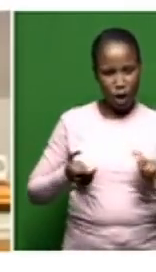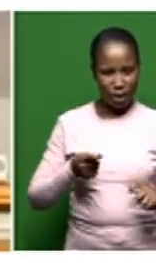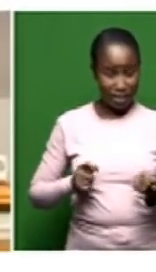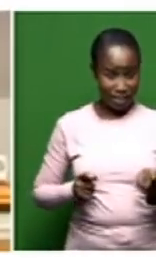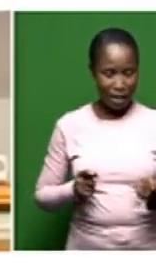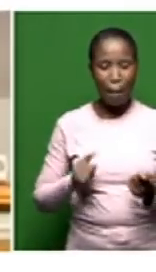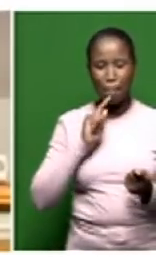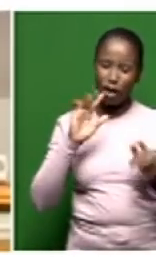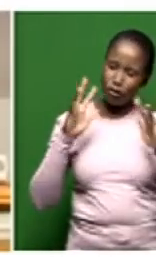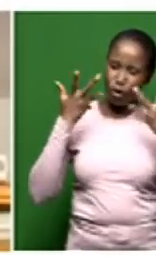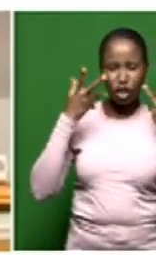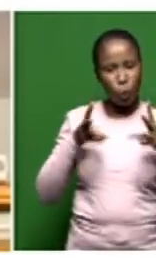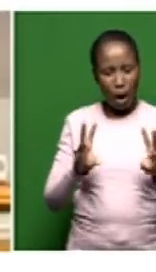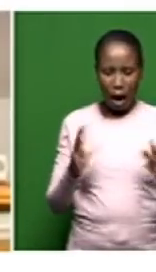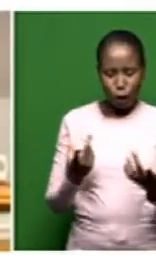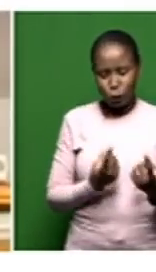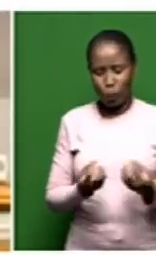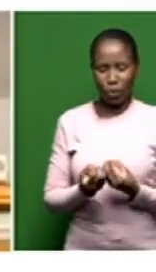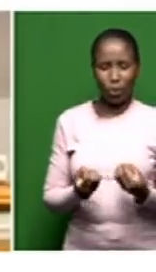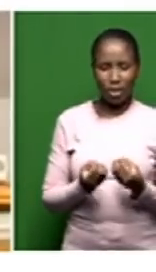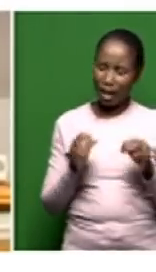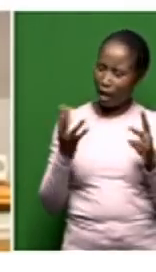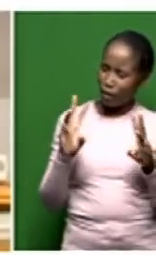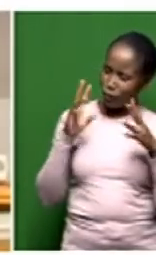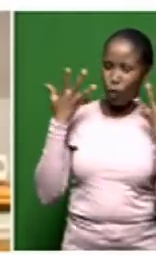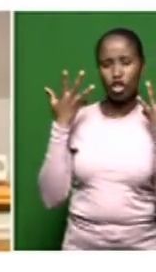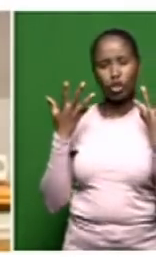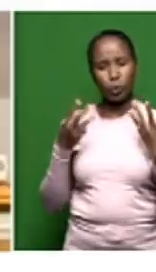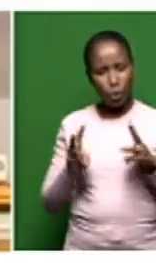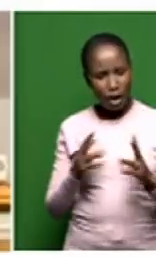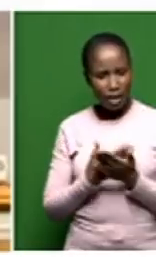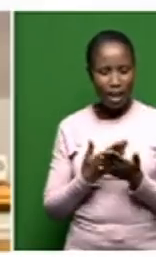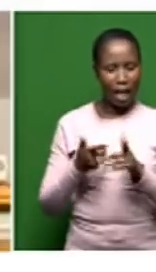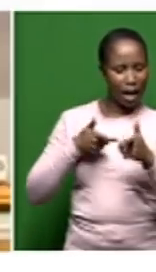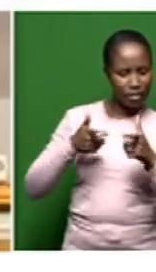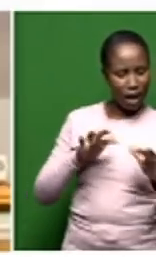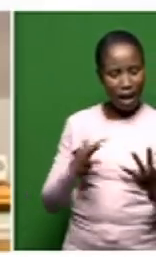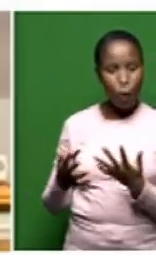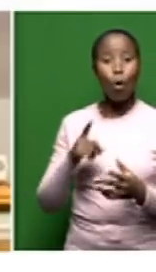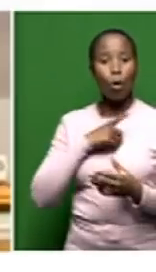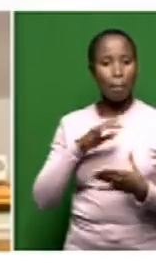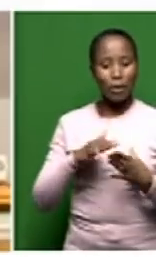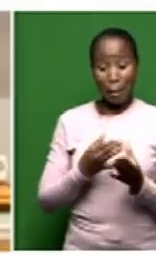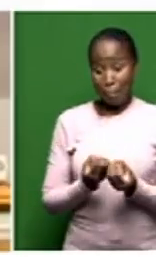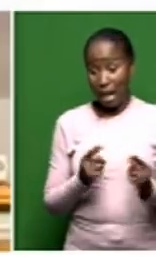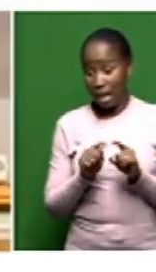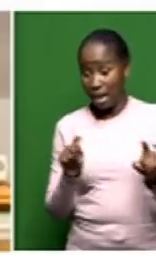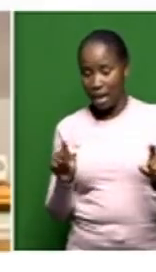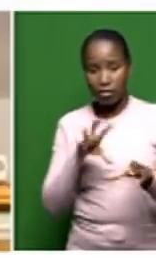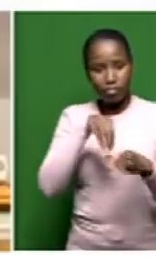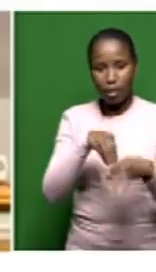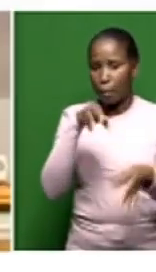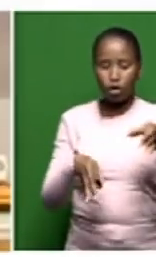ways of looking at things, fresh ways possibly of governing. Many of them have never, ever been in politics. So they're